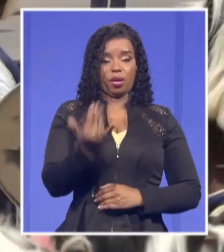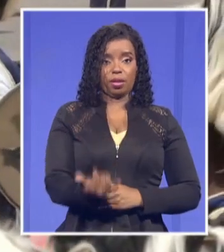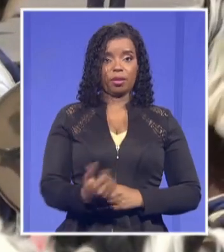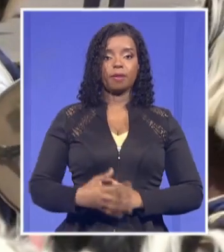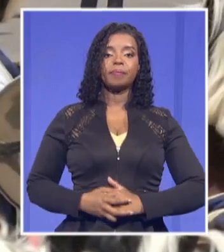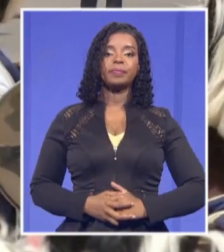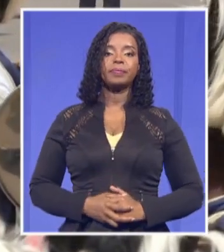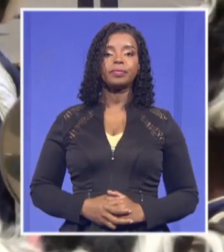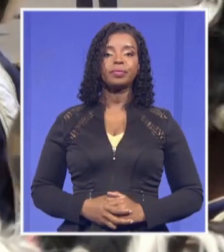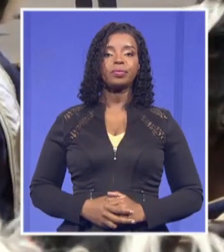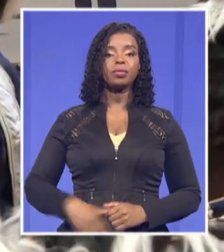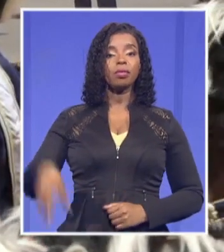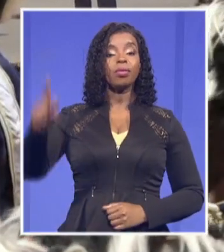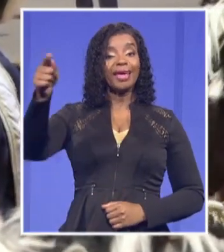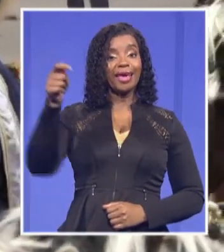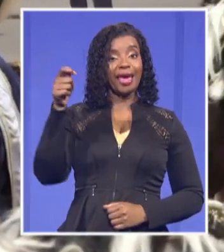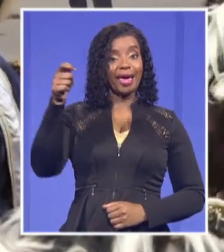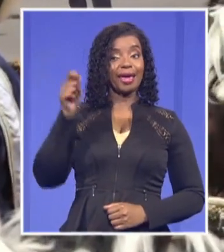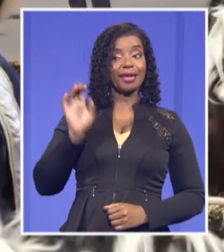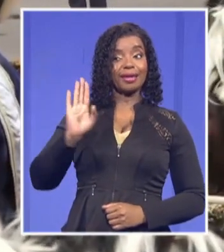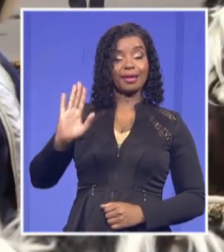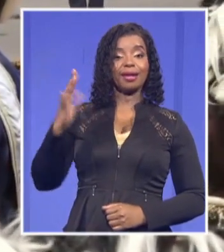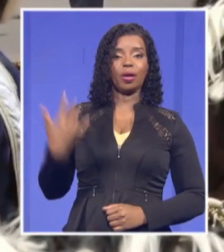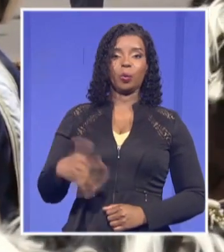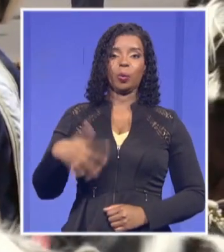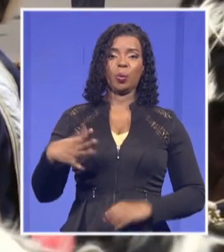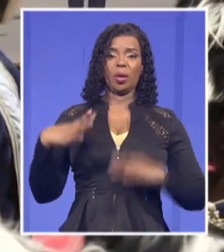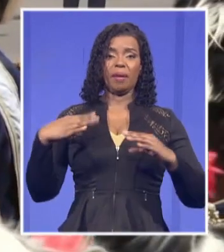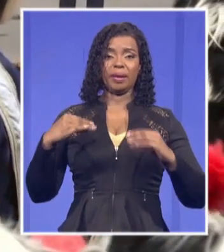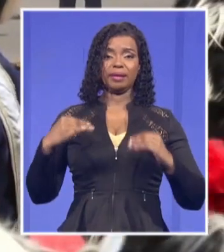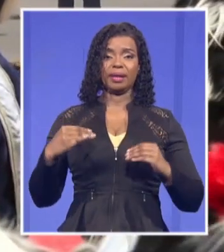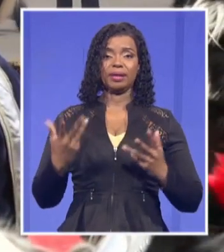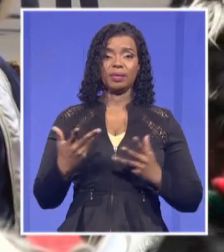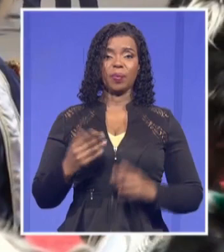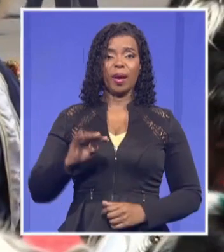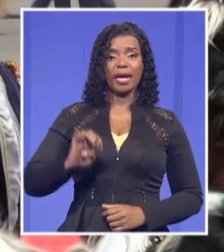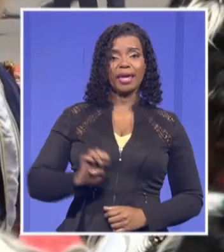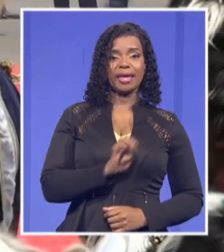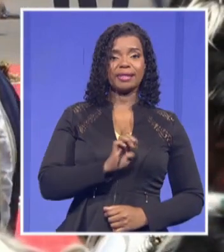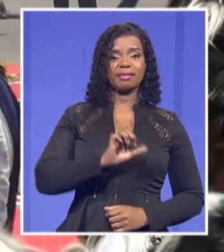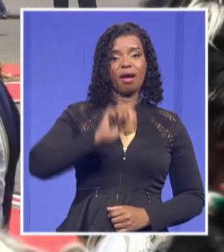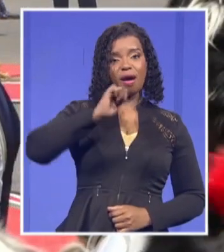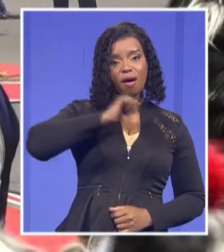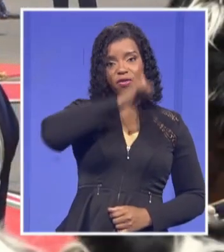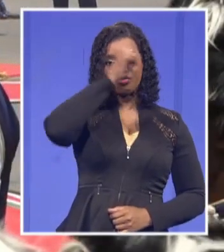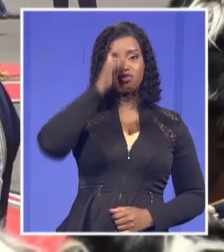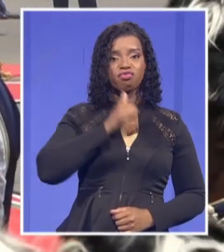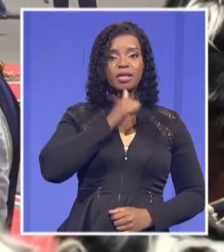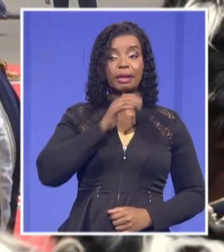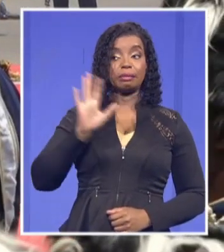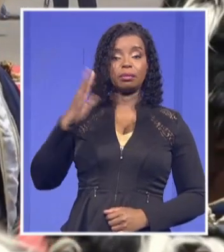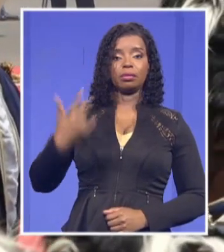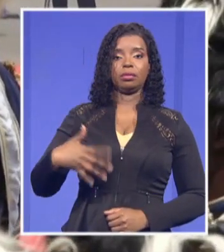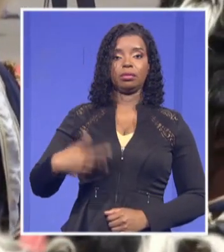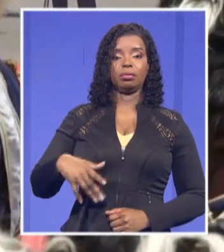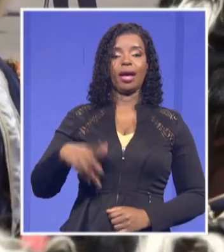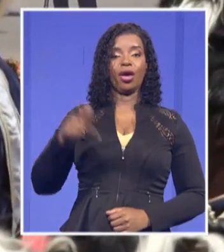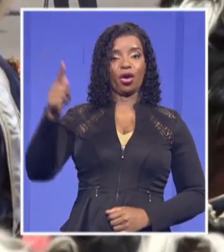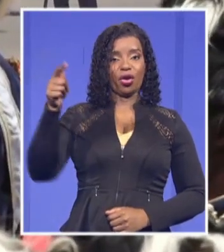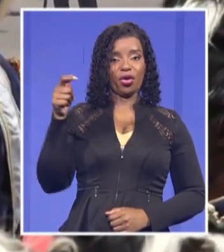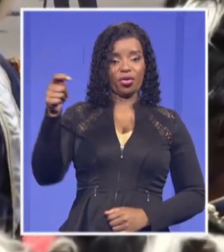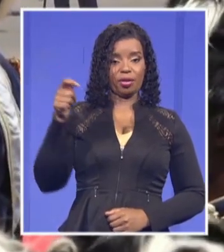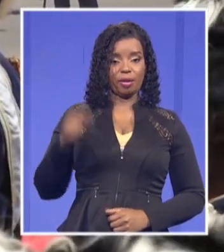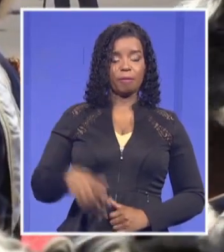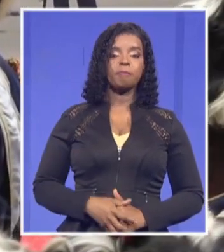our largest trading partner in East Africa. You know, we have larger trading partners in the